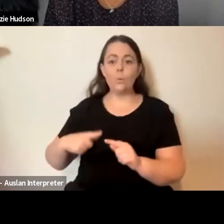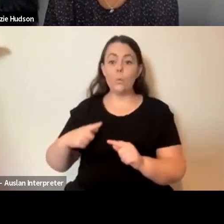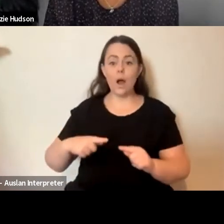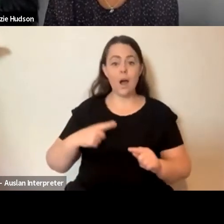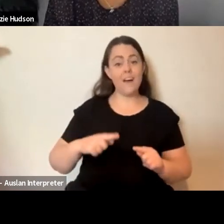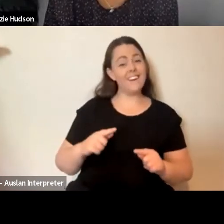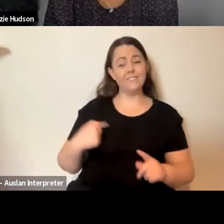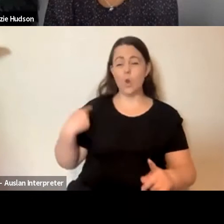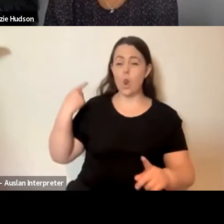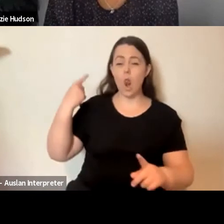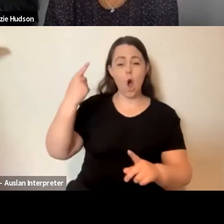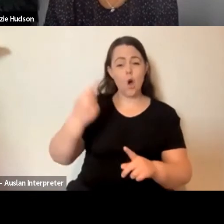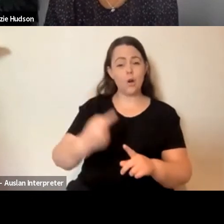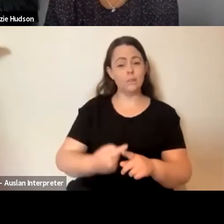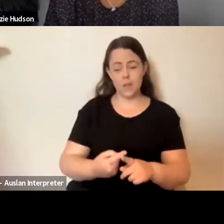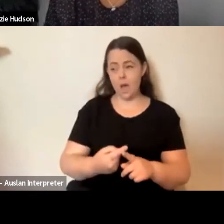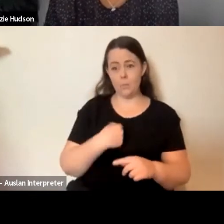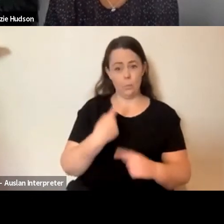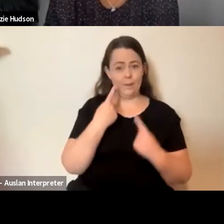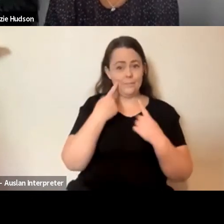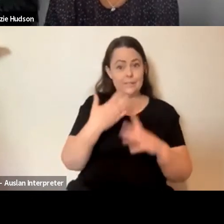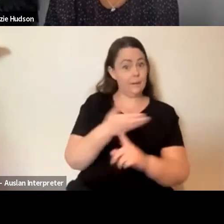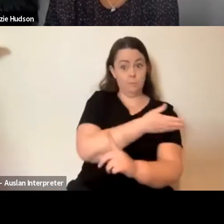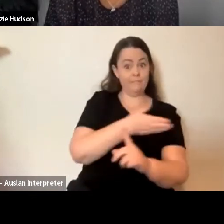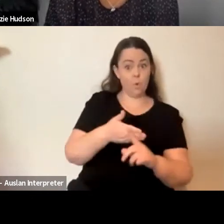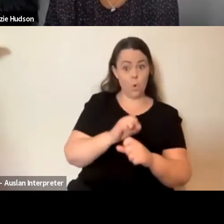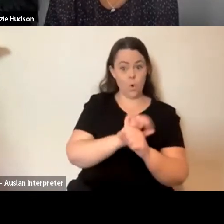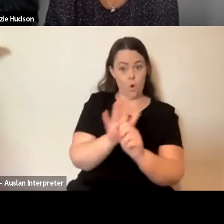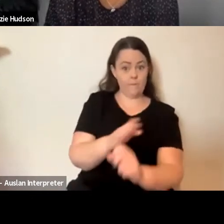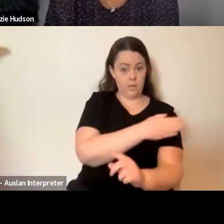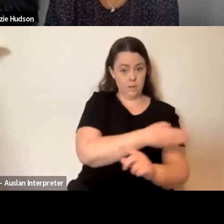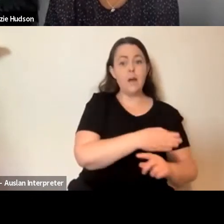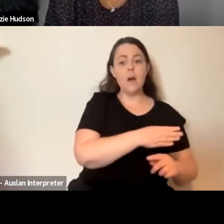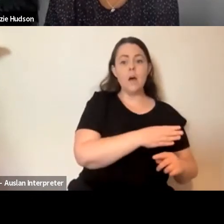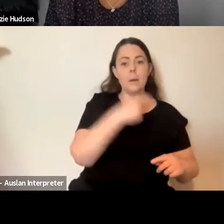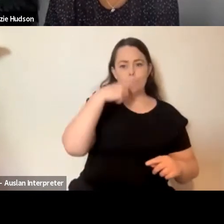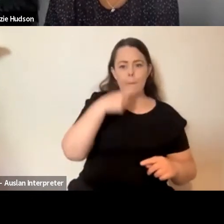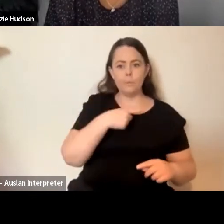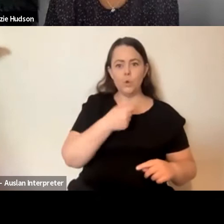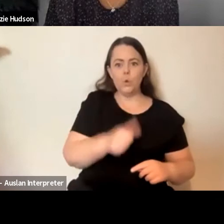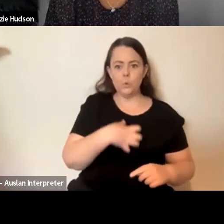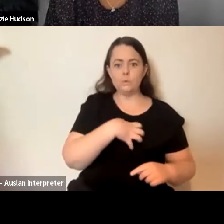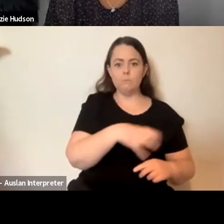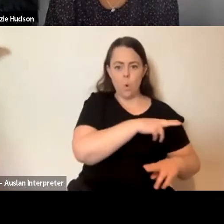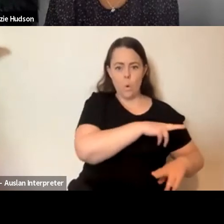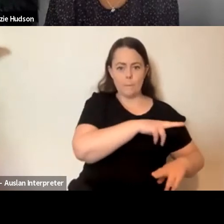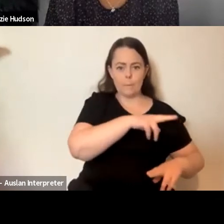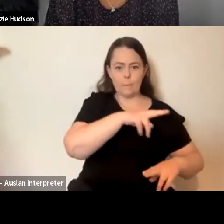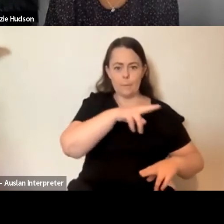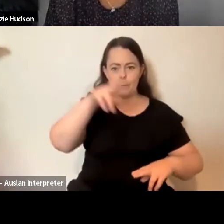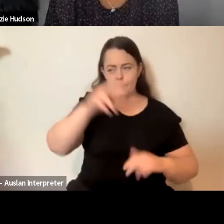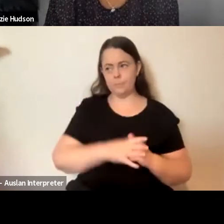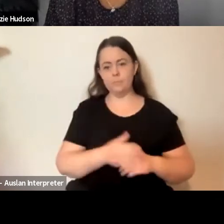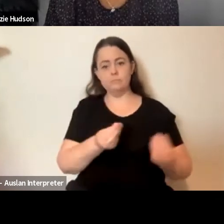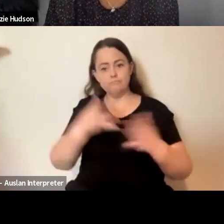for quite a while, kind of pre-COVID even. So trying to tease out what might be the impact of kind